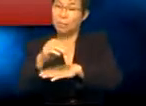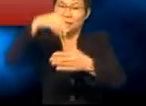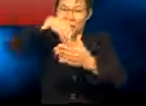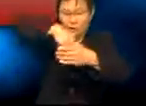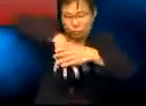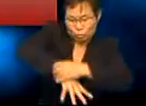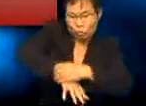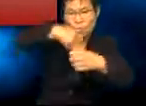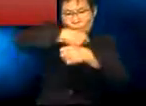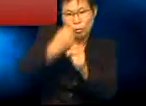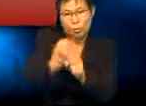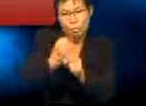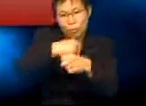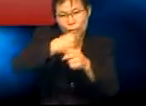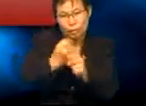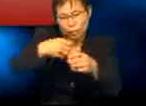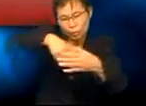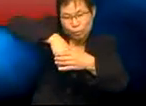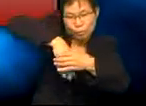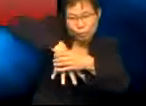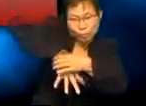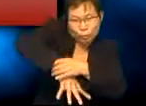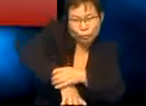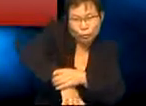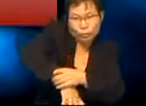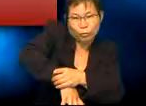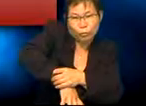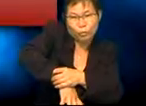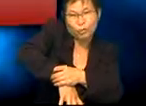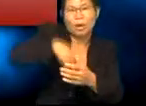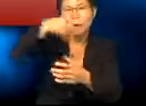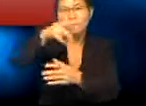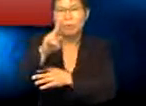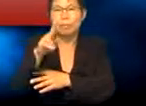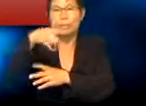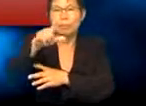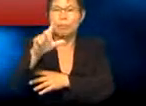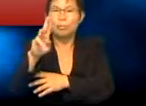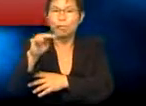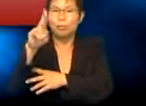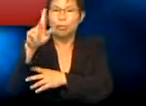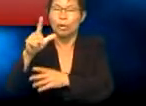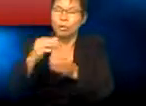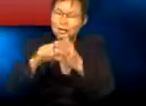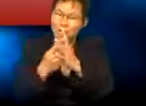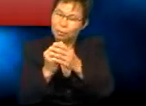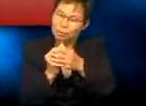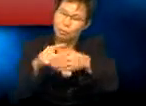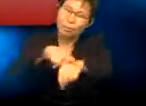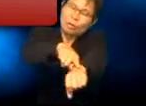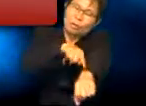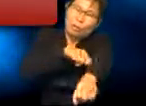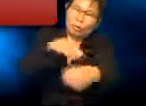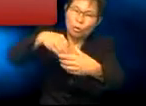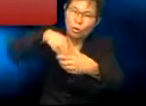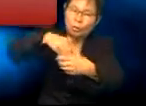will produce a fibrous root system. The plumule sheath will start to become longer and